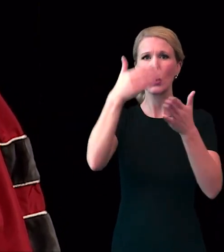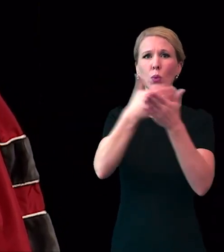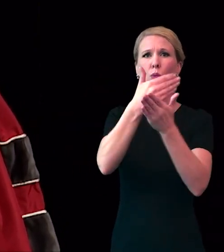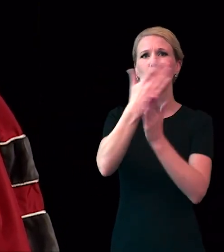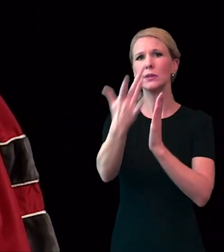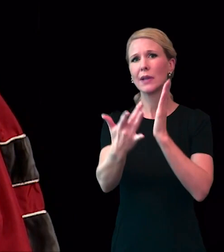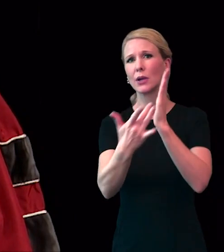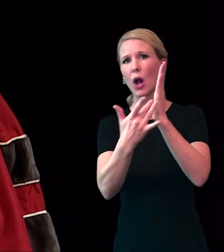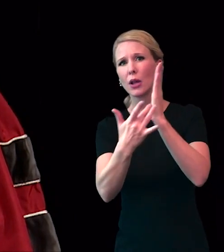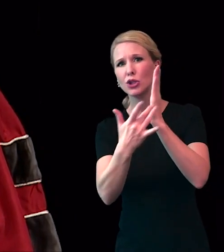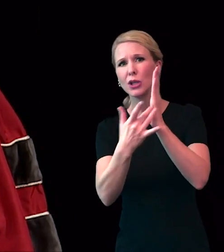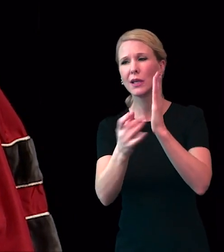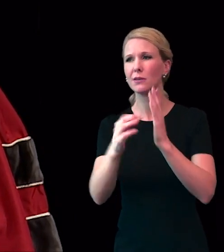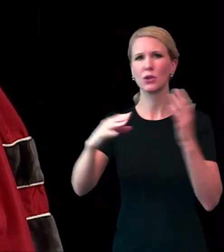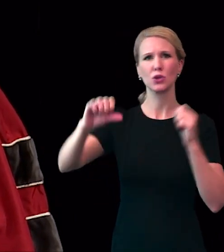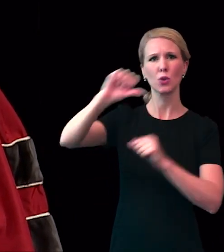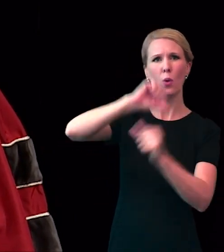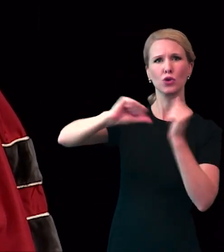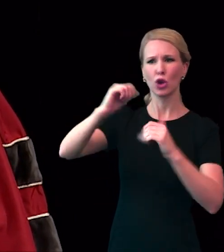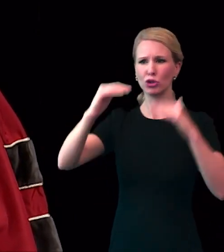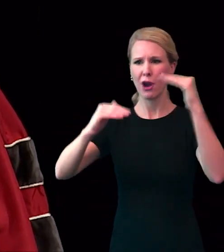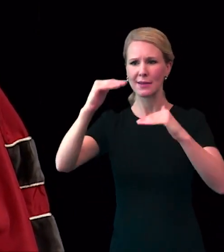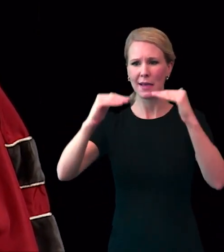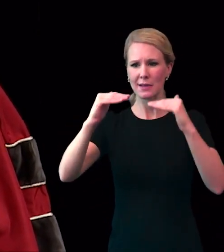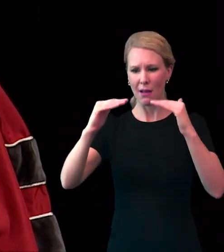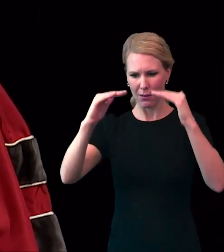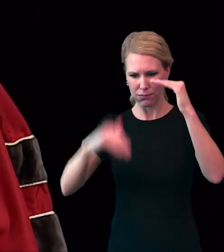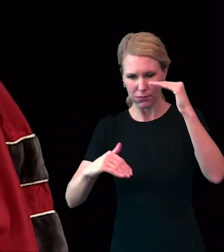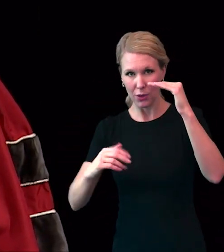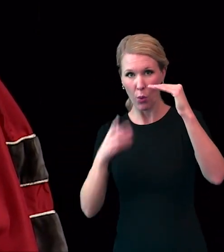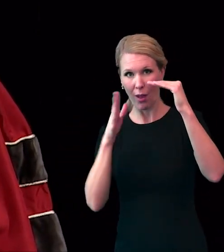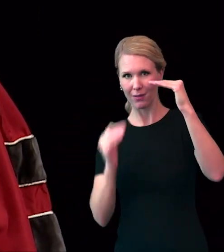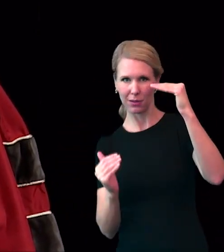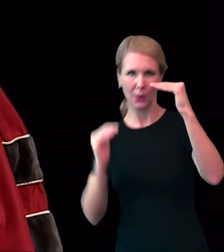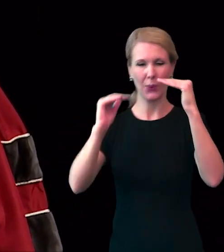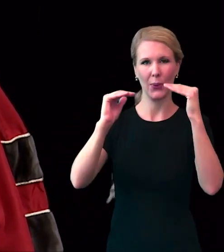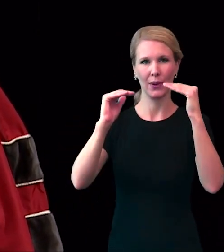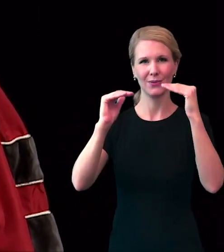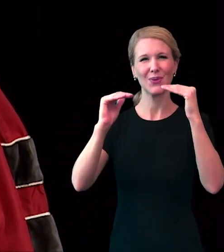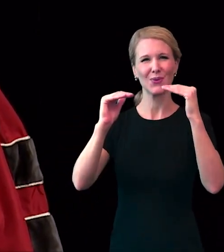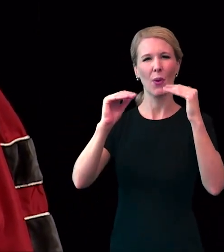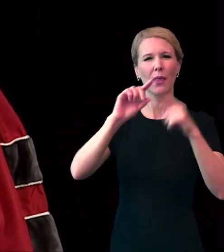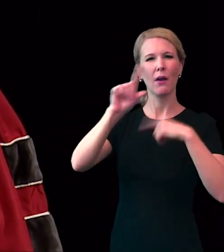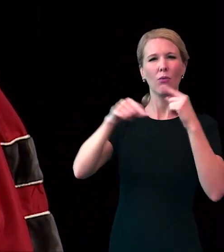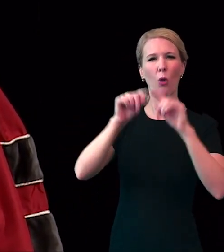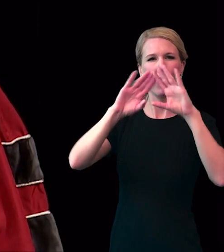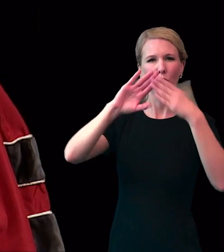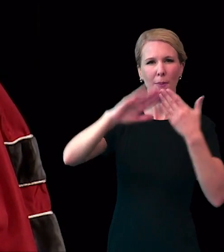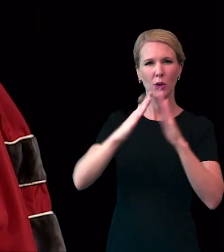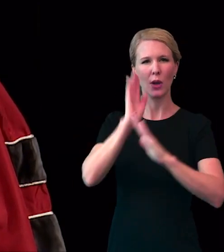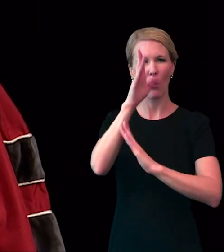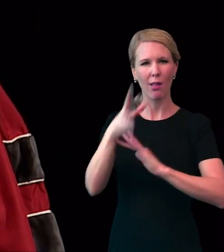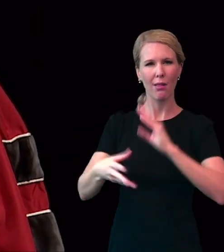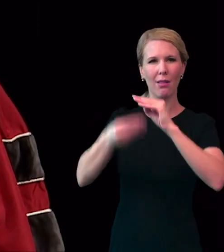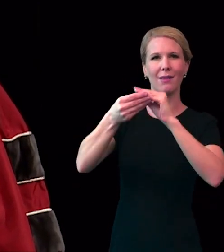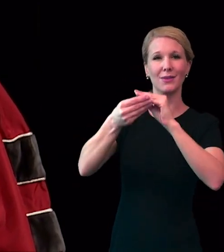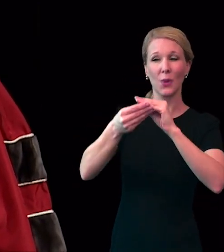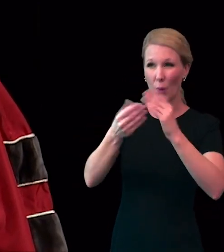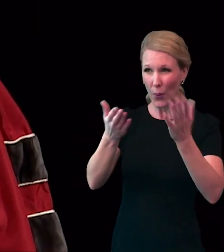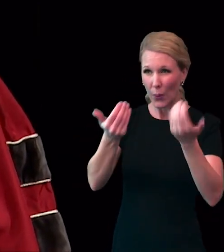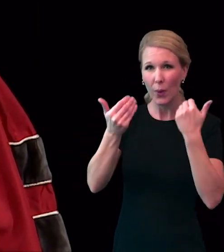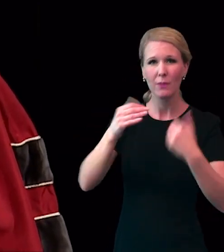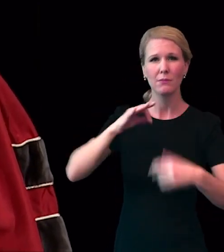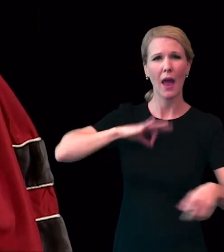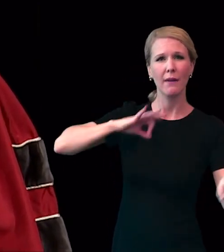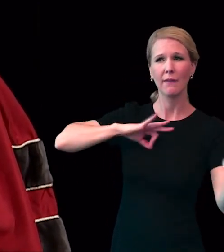social justice causes, and you'll positively contribute to the global community. With your newly developed skills and leadership, I implore you to use them for good. Help